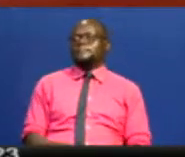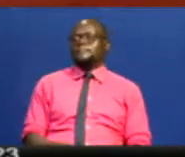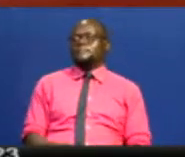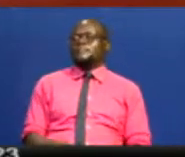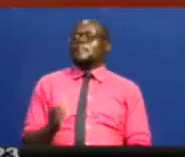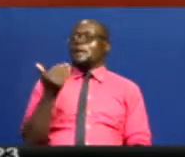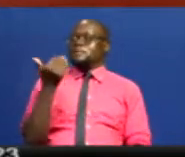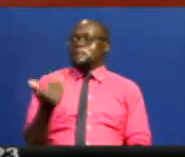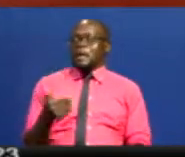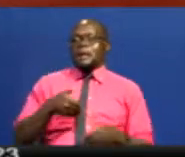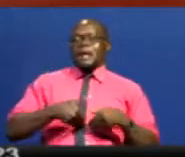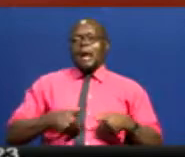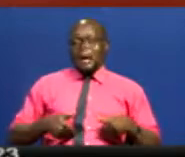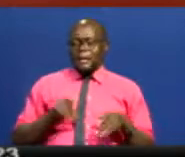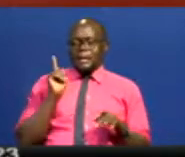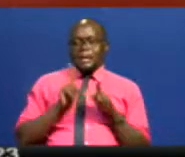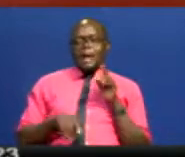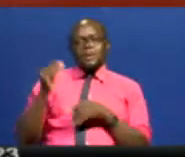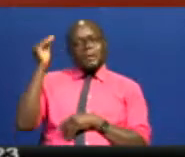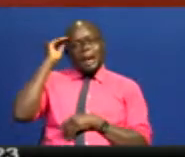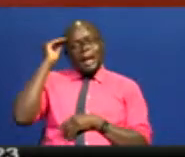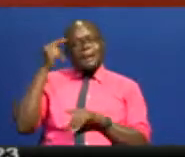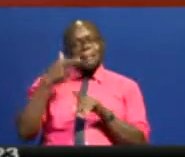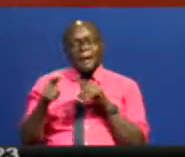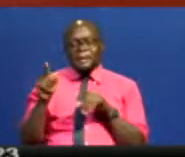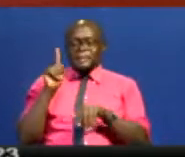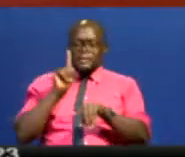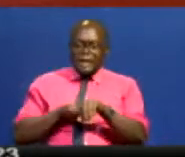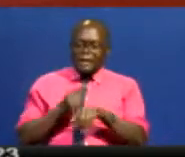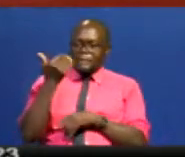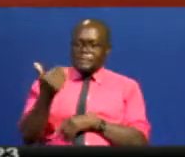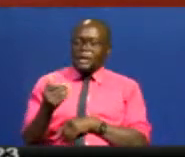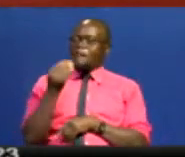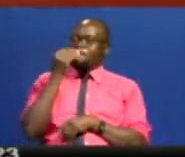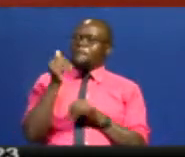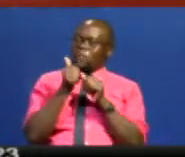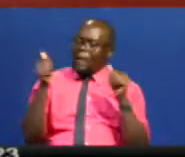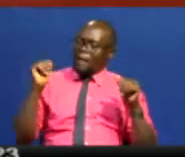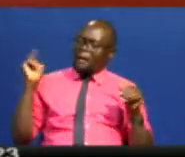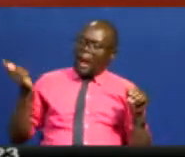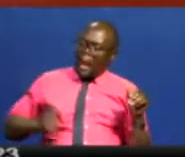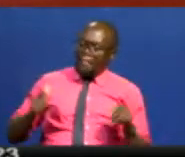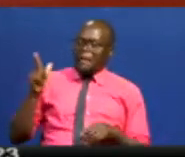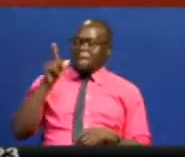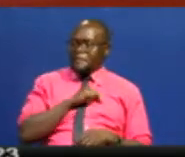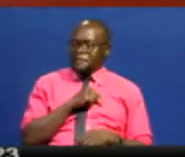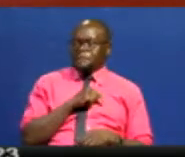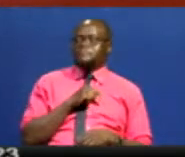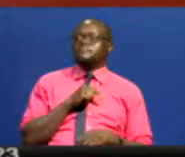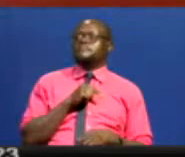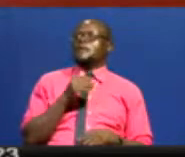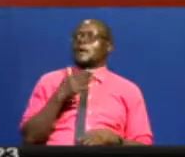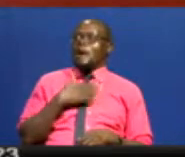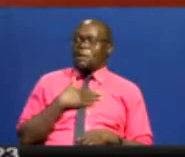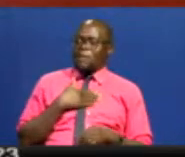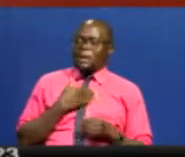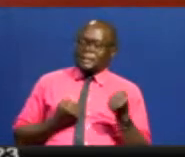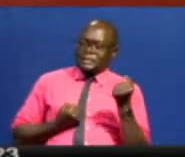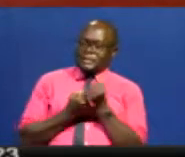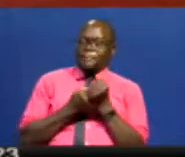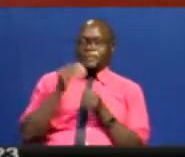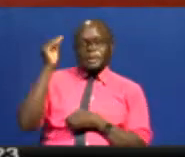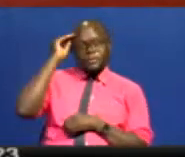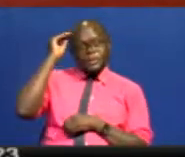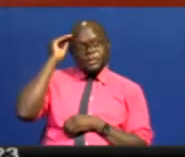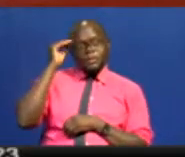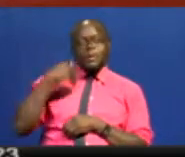hungry child cannot learn, but a child which is well fed, our investment in education